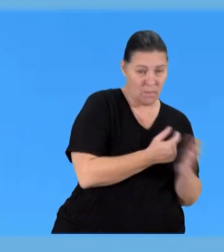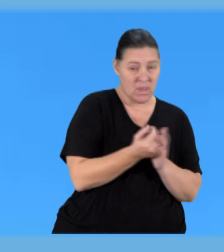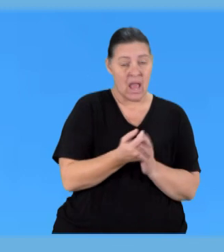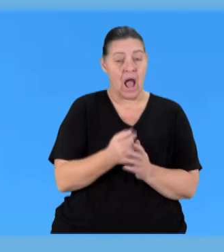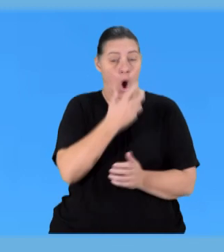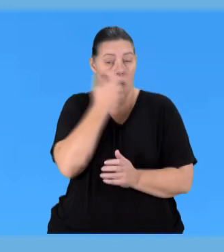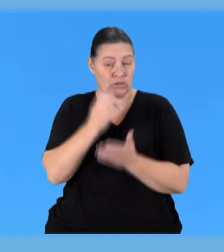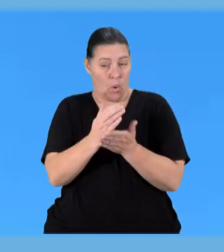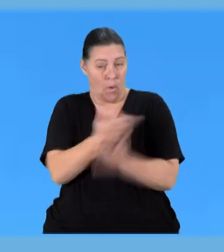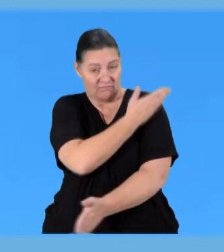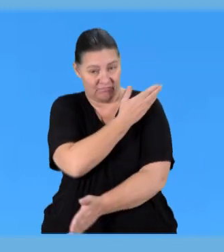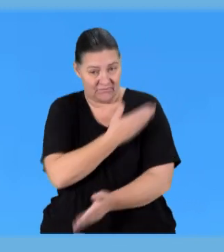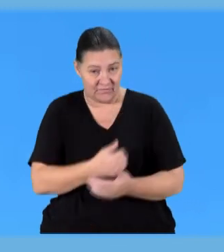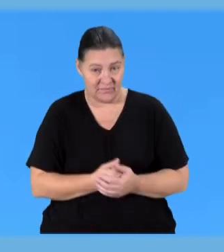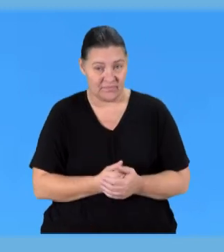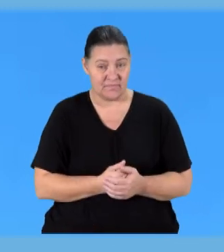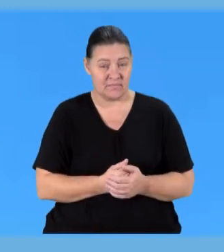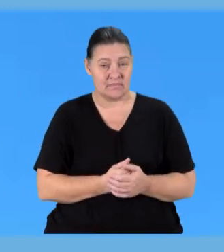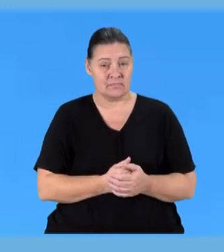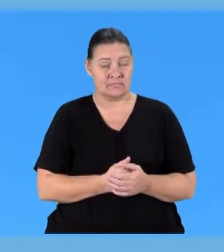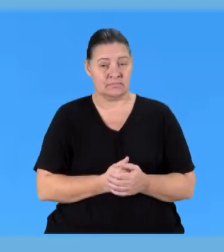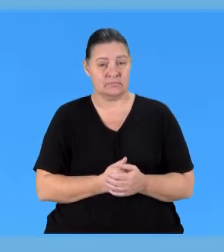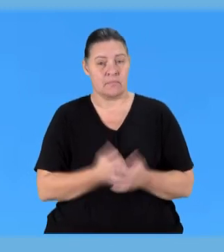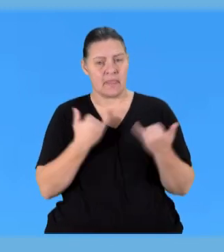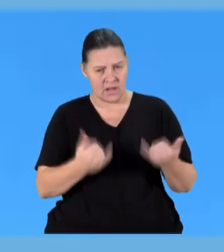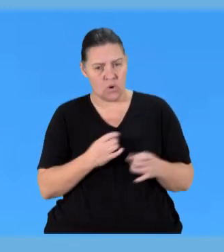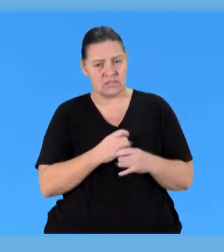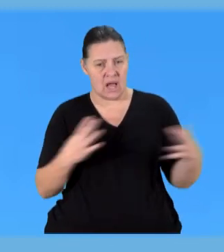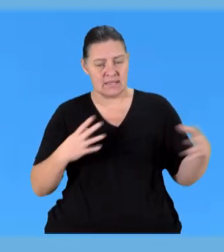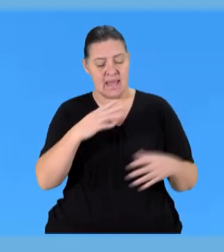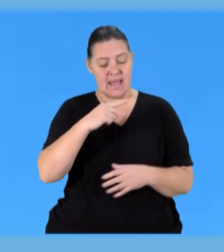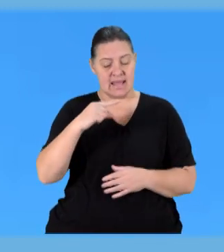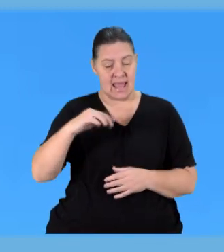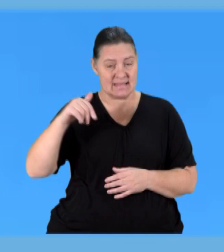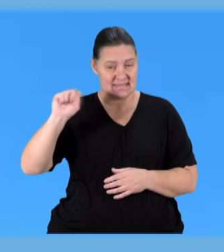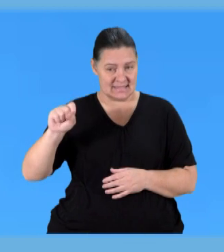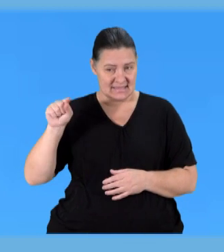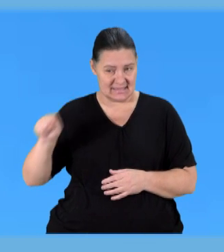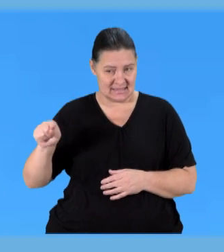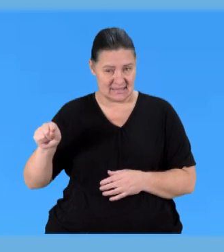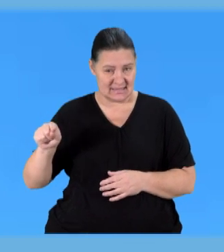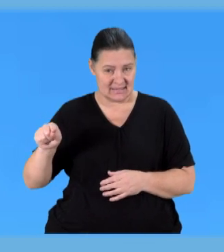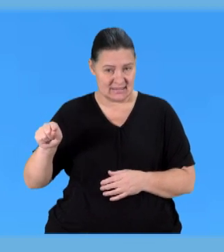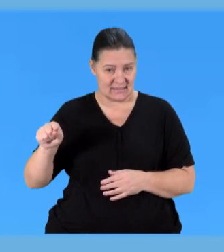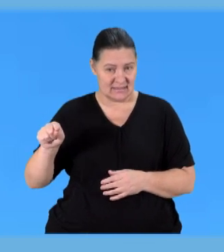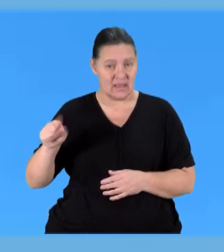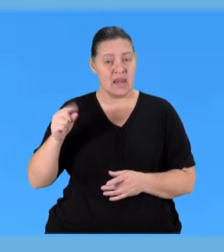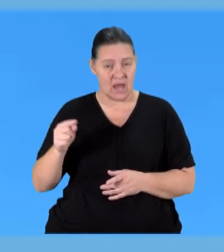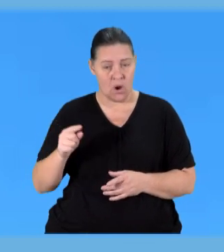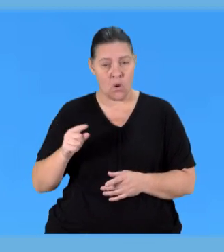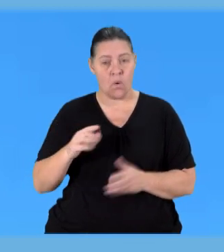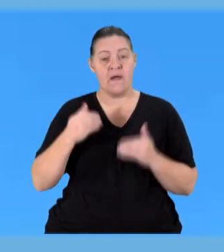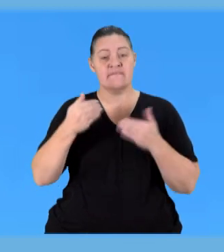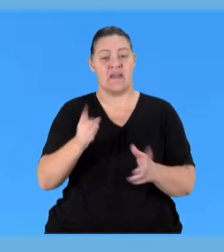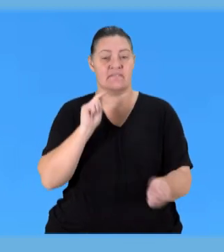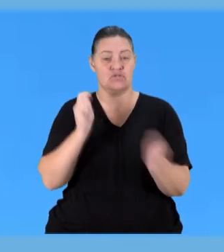now, when we're going backwards. So now we're going to start from a gas, and then now at this point there's going to be a phase change when